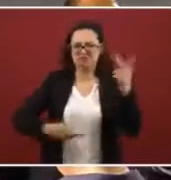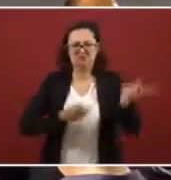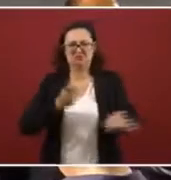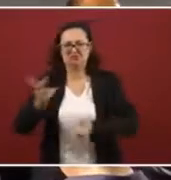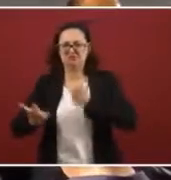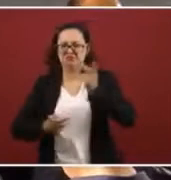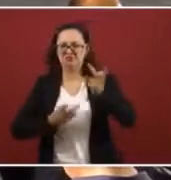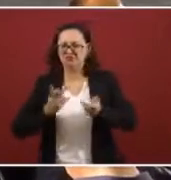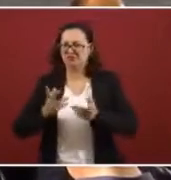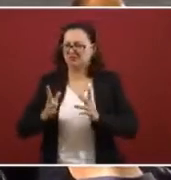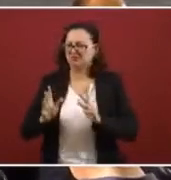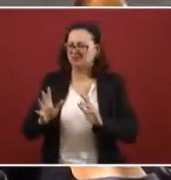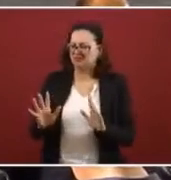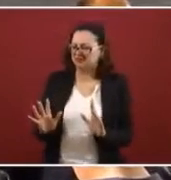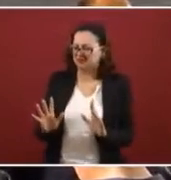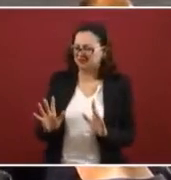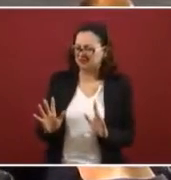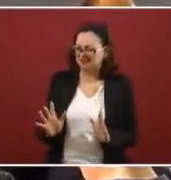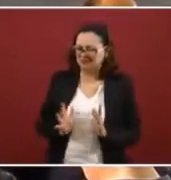when